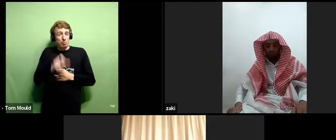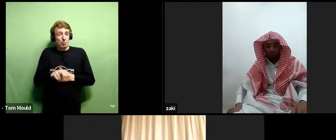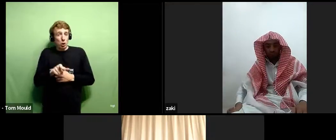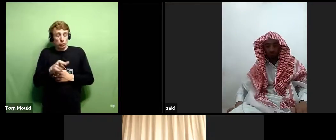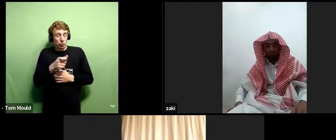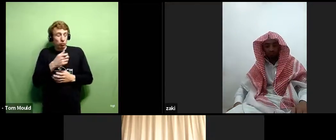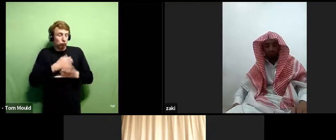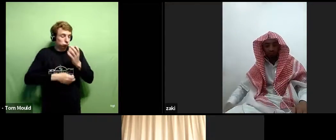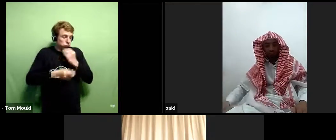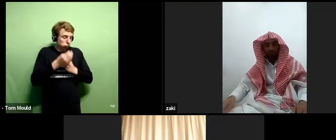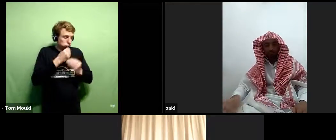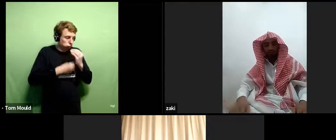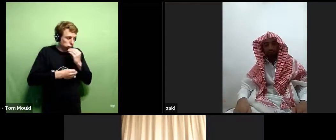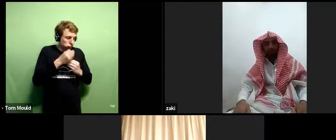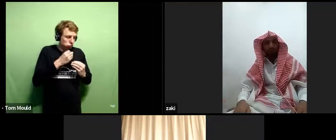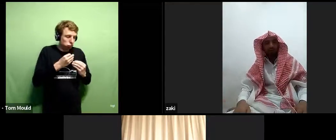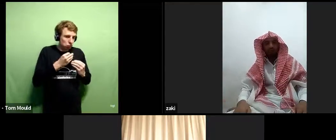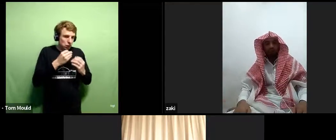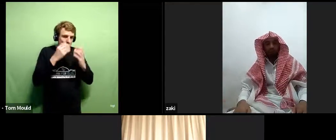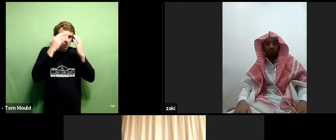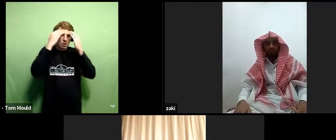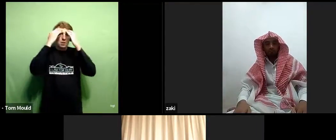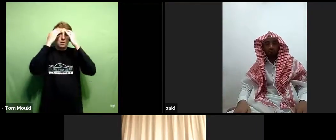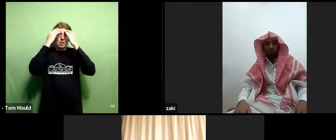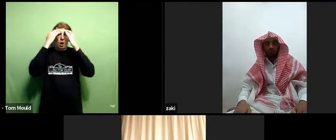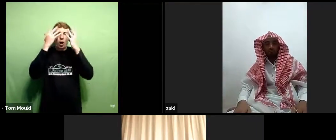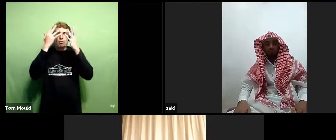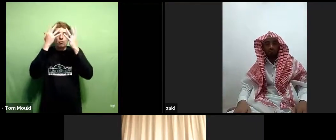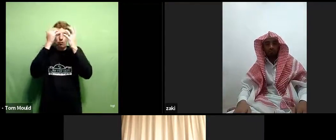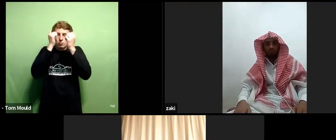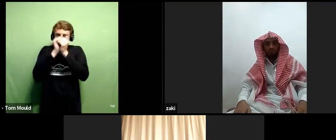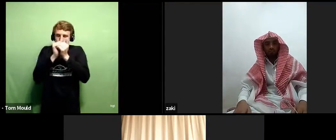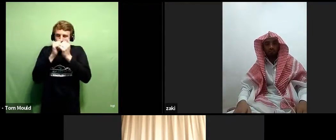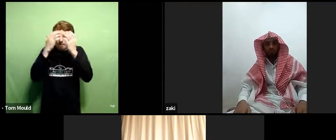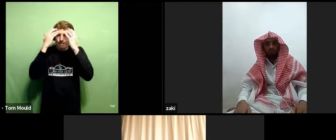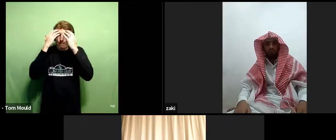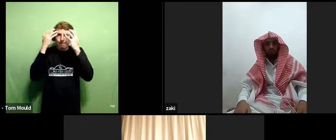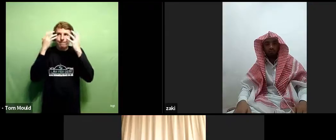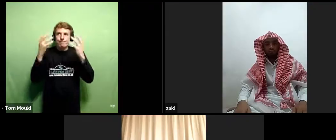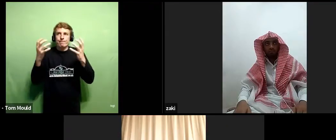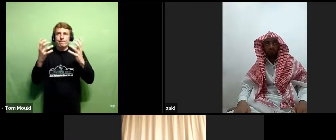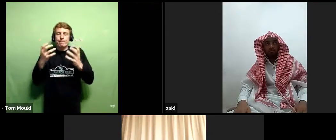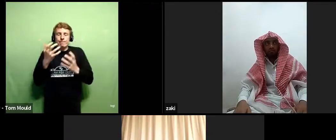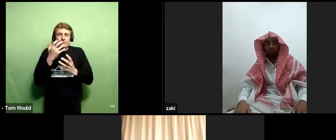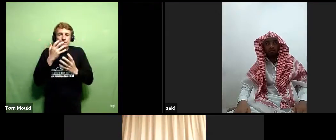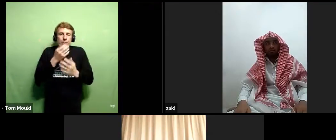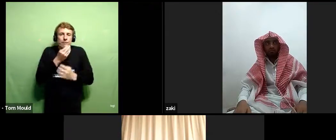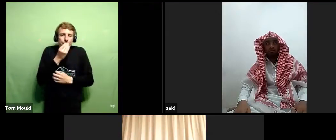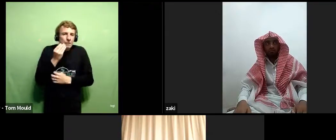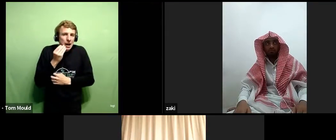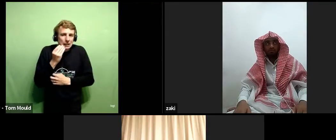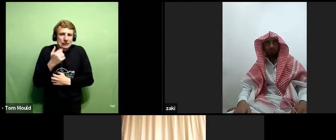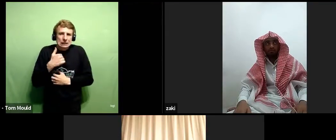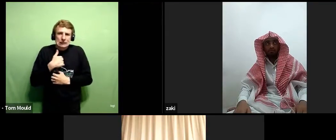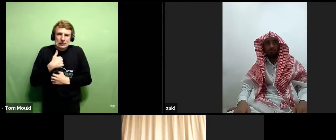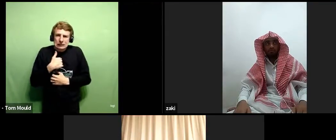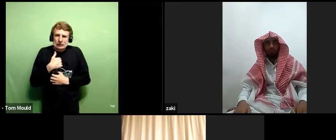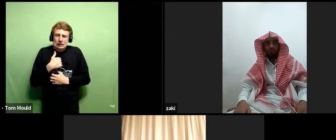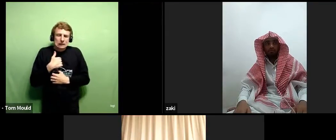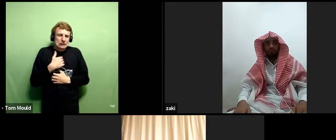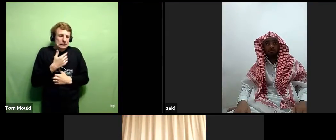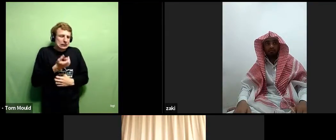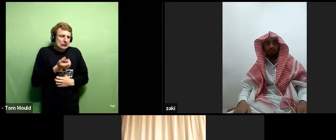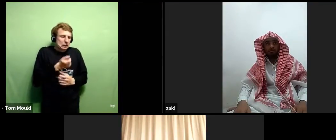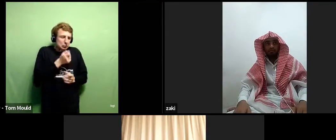are fasting and they have a morsel of food in their mouth, then it becomes incumbent upon them,